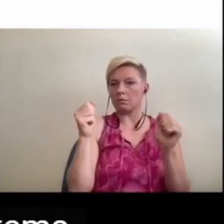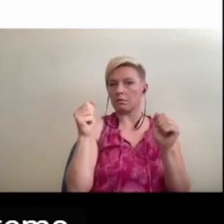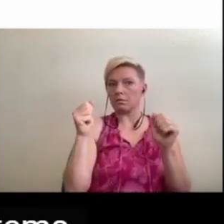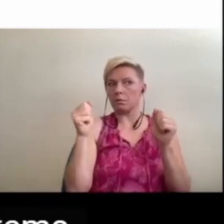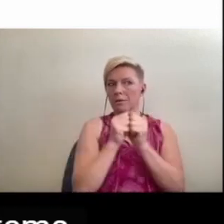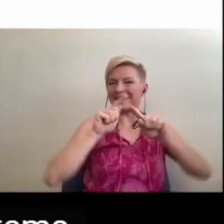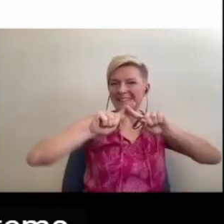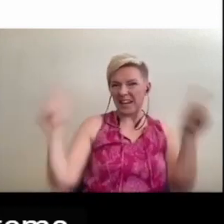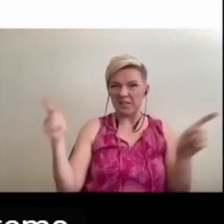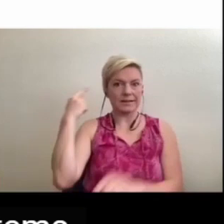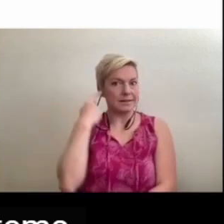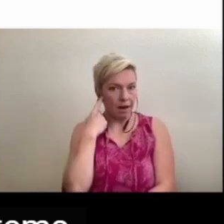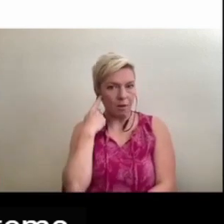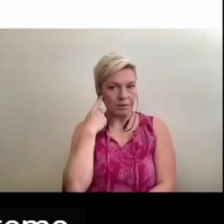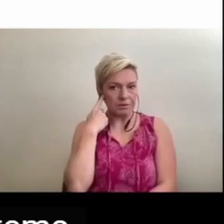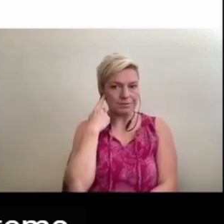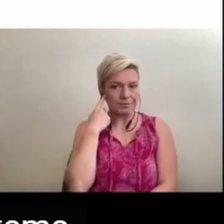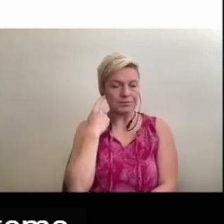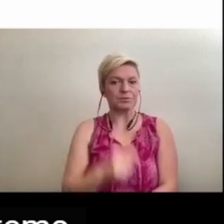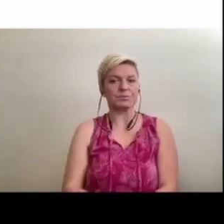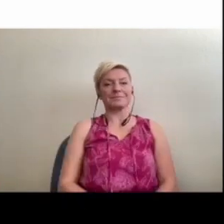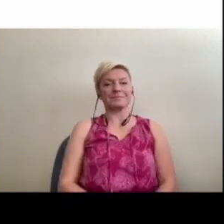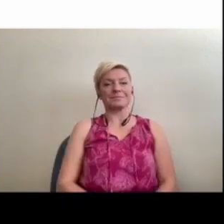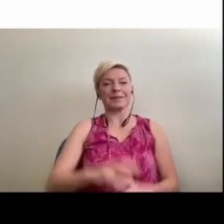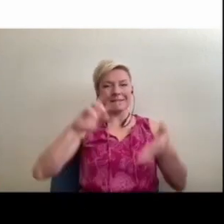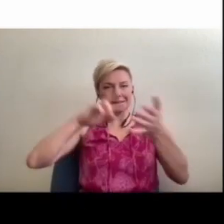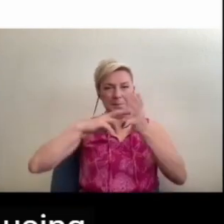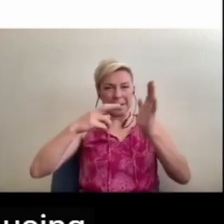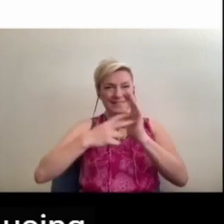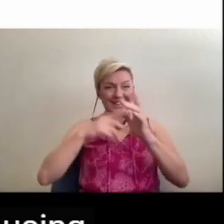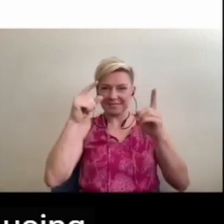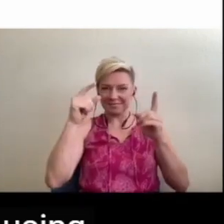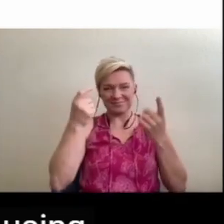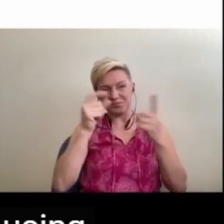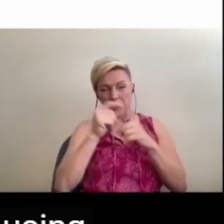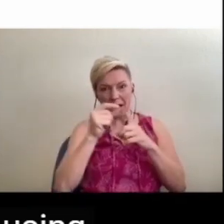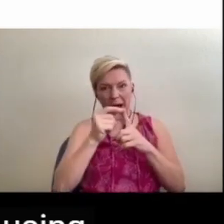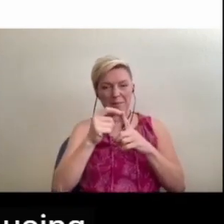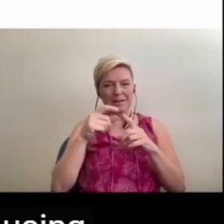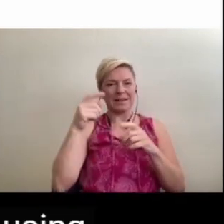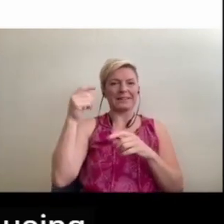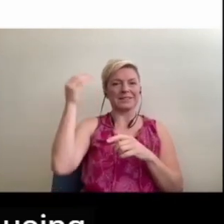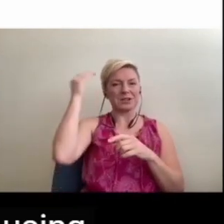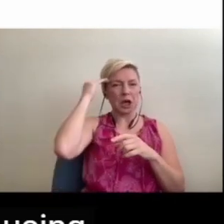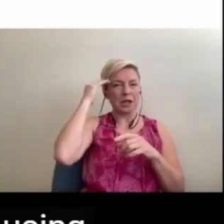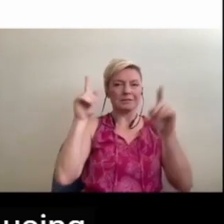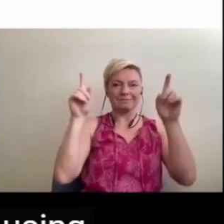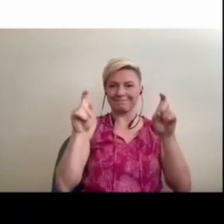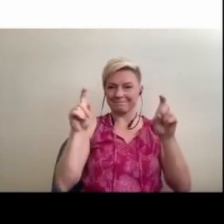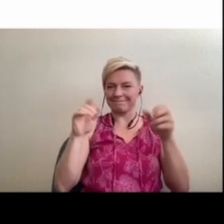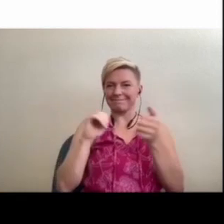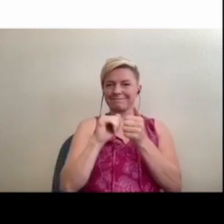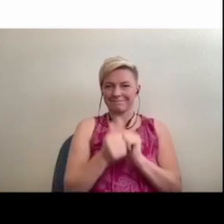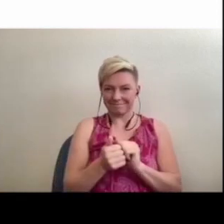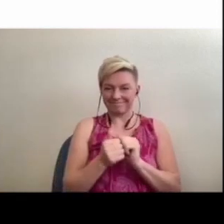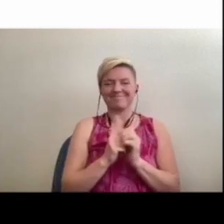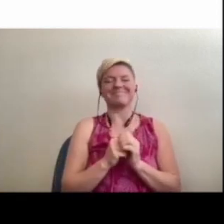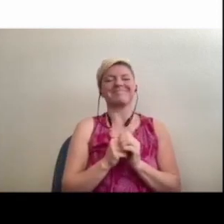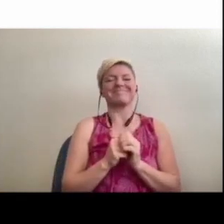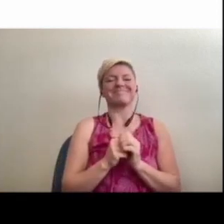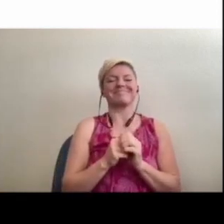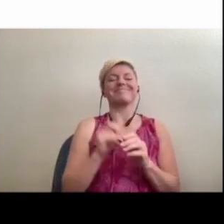that is different to the other two items. Thirdly, semantic skill was assessed using a version of